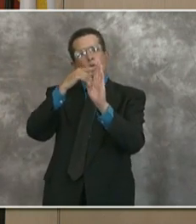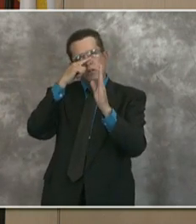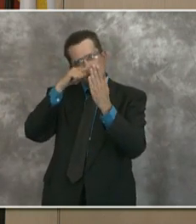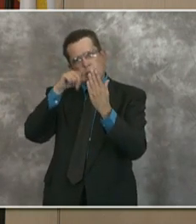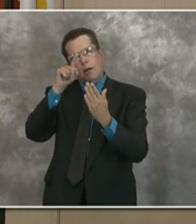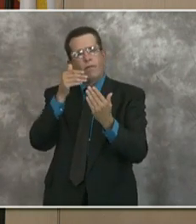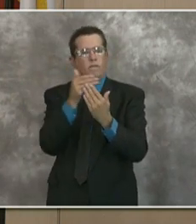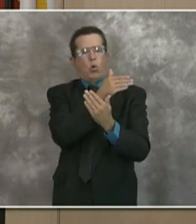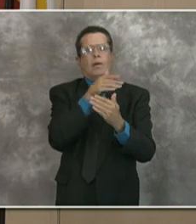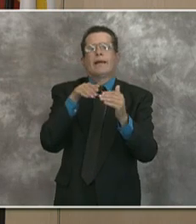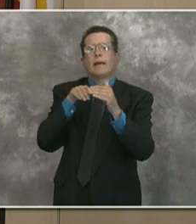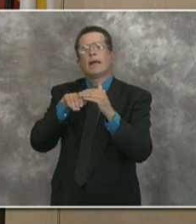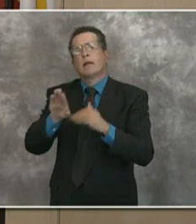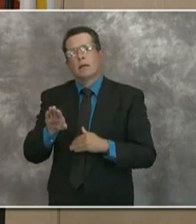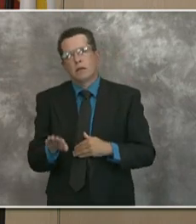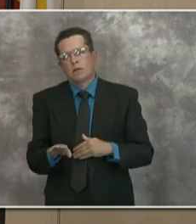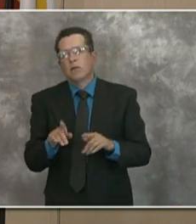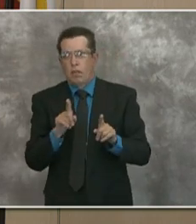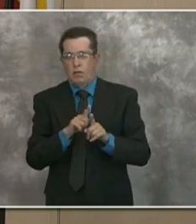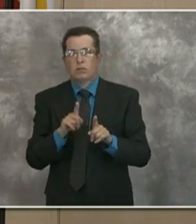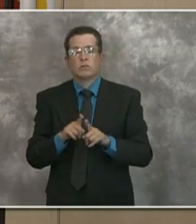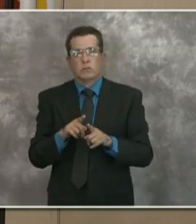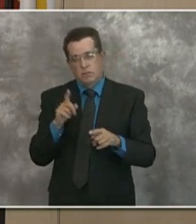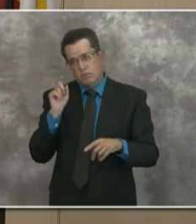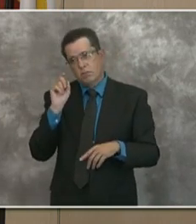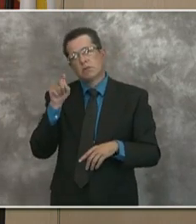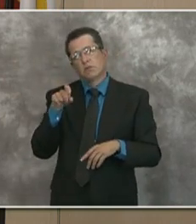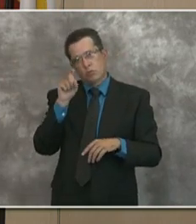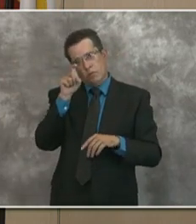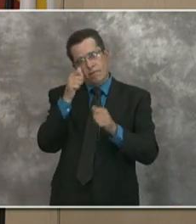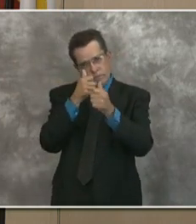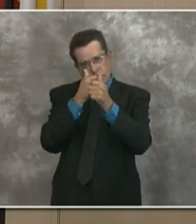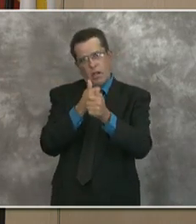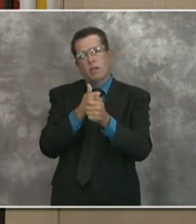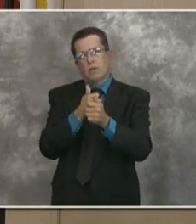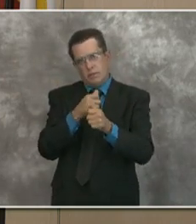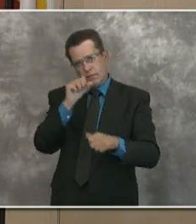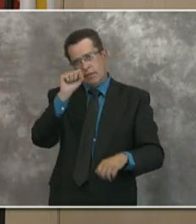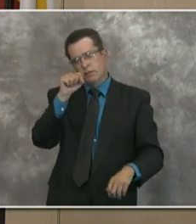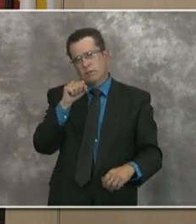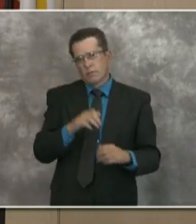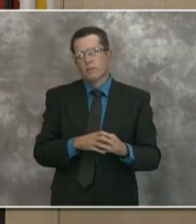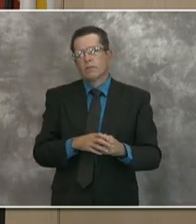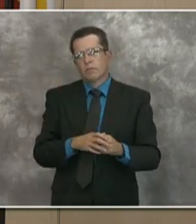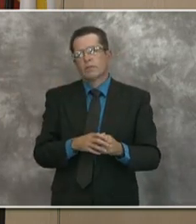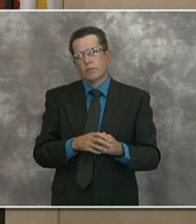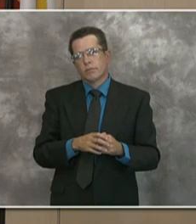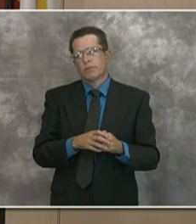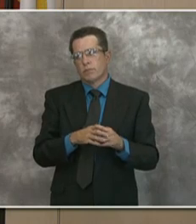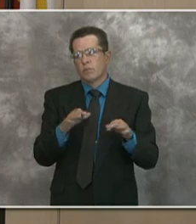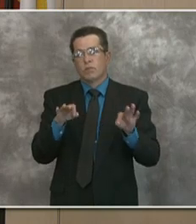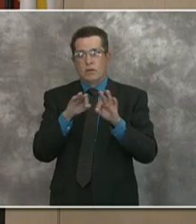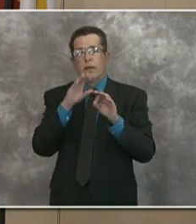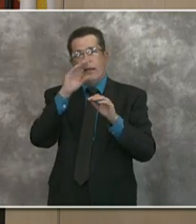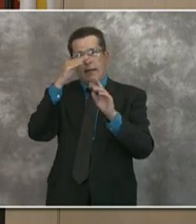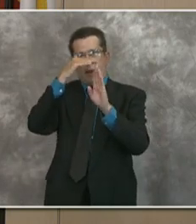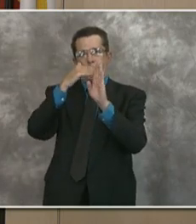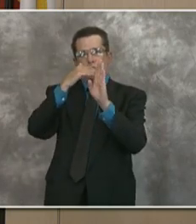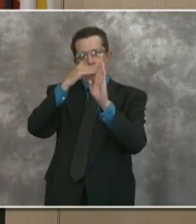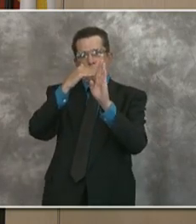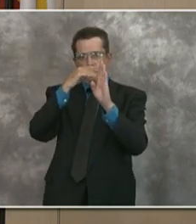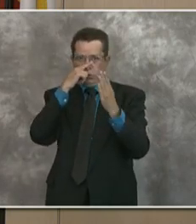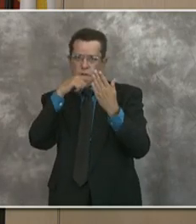and or other symptoms or request information, but particularly